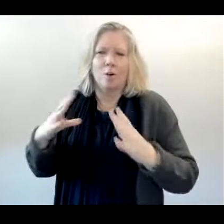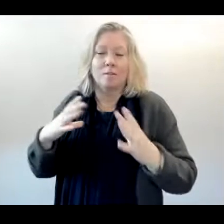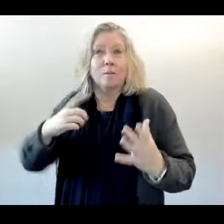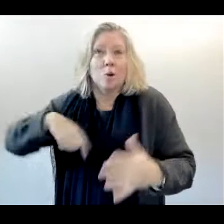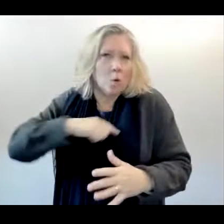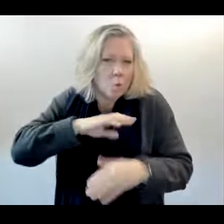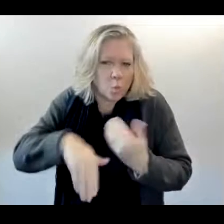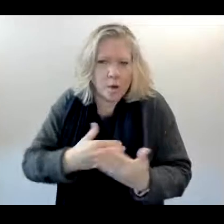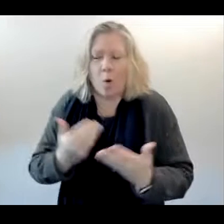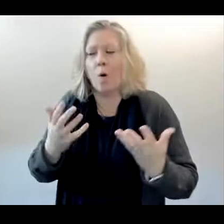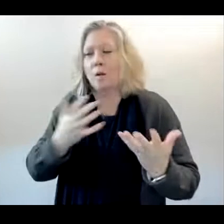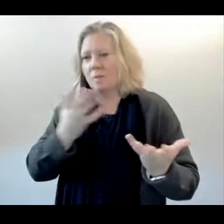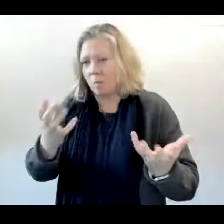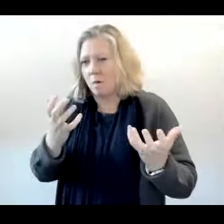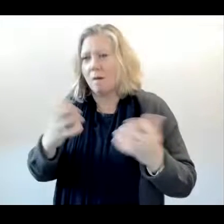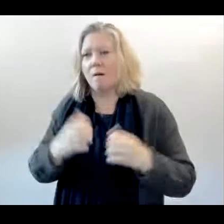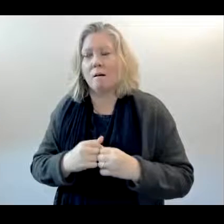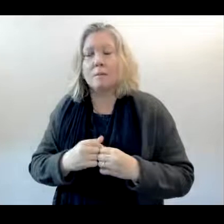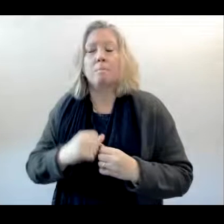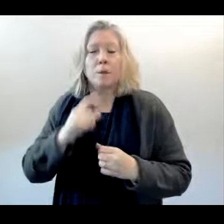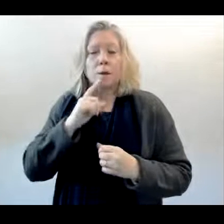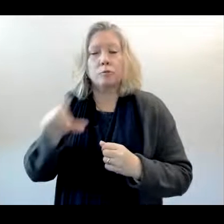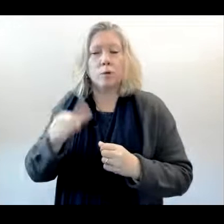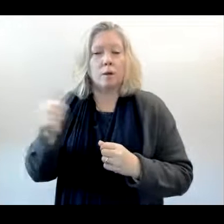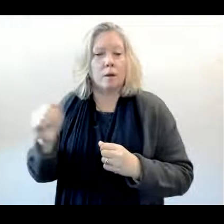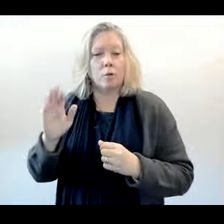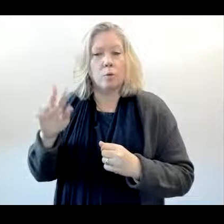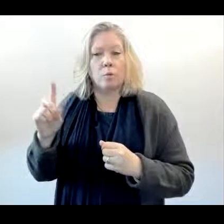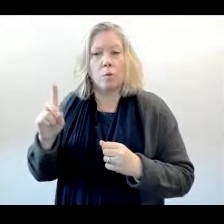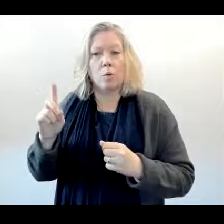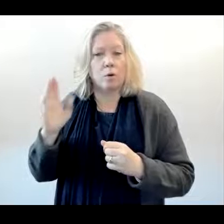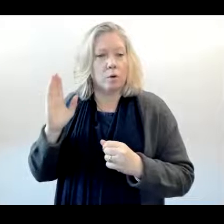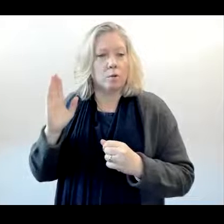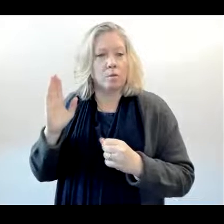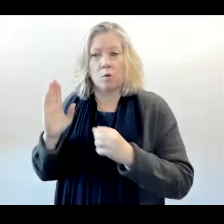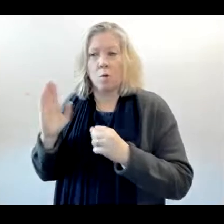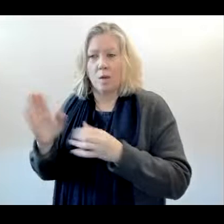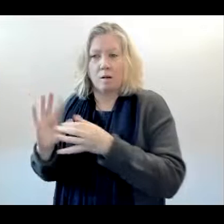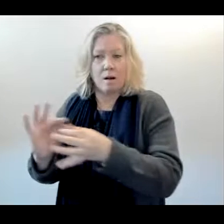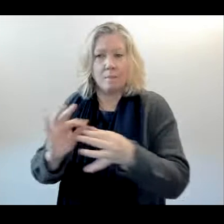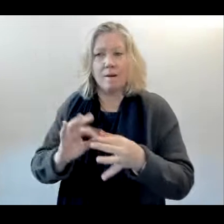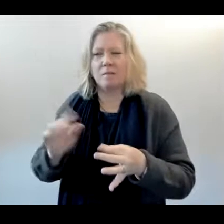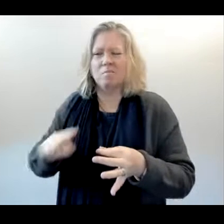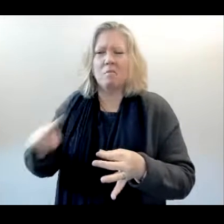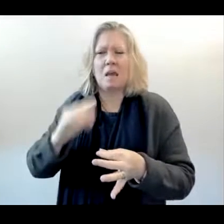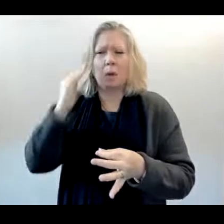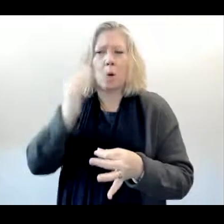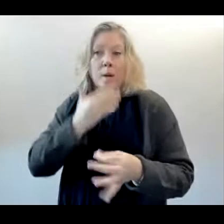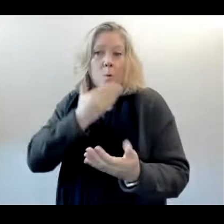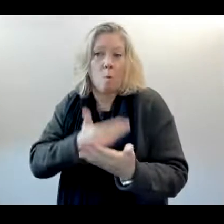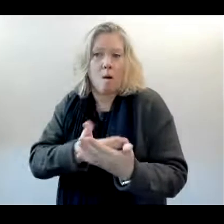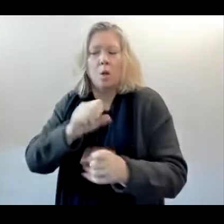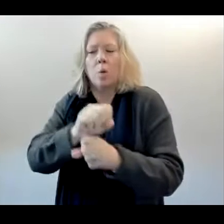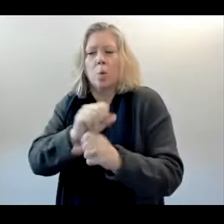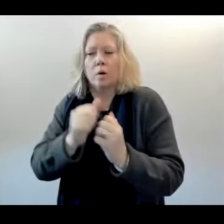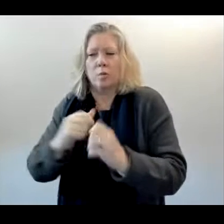I know some of the other board members will make some remarks that have worked with him, longer than I've had the opportunity